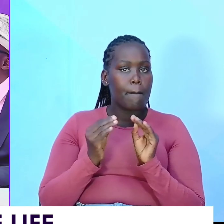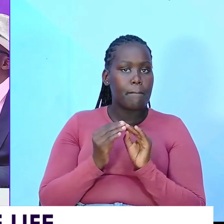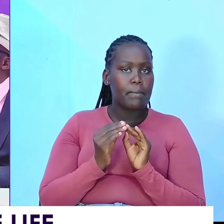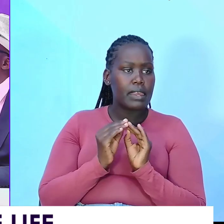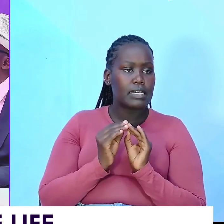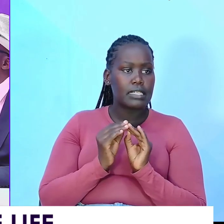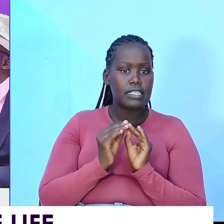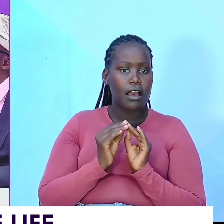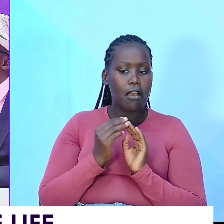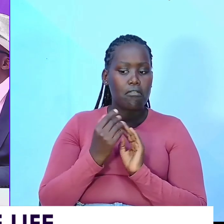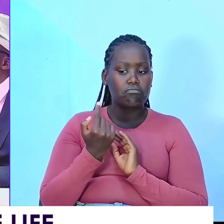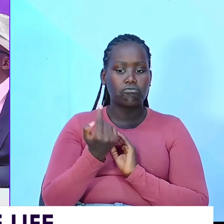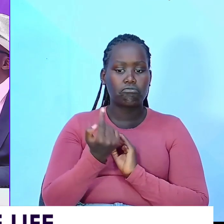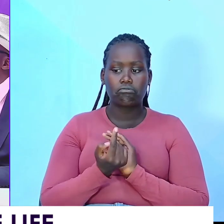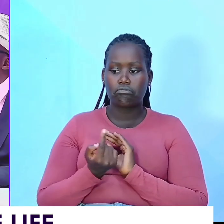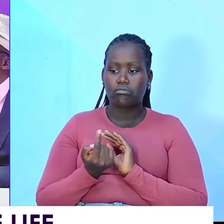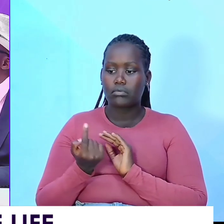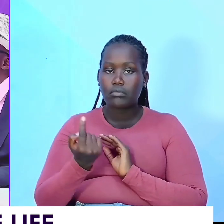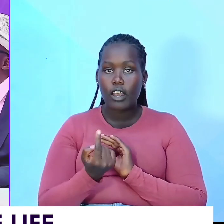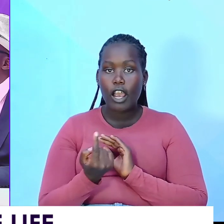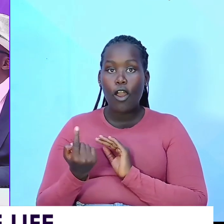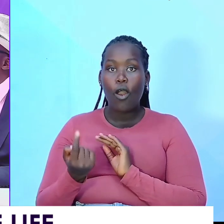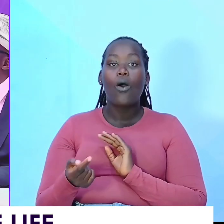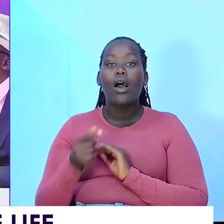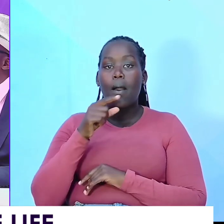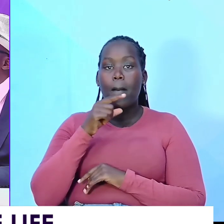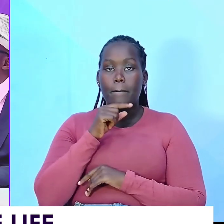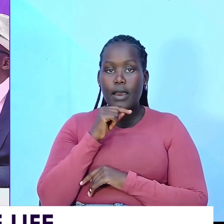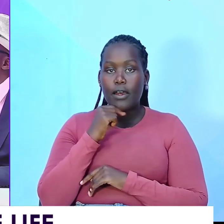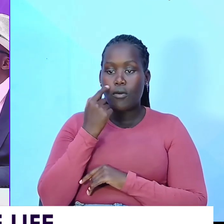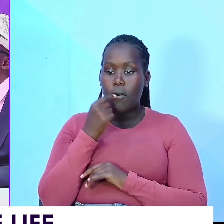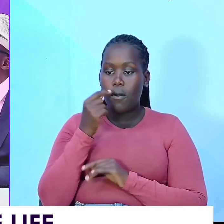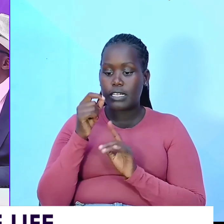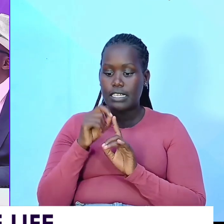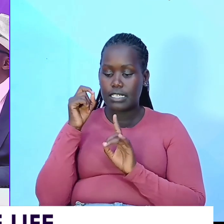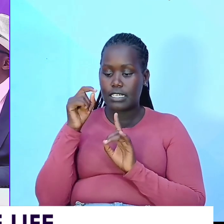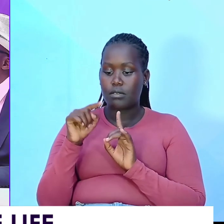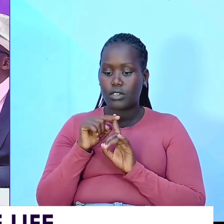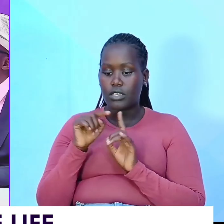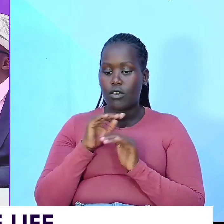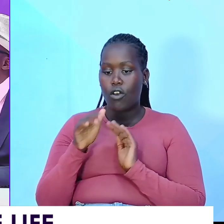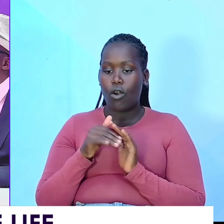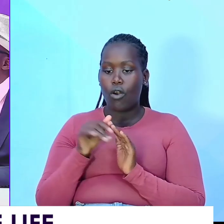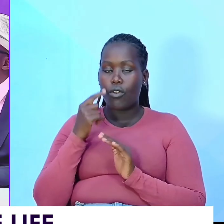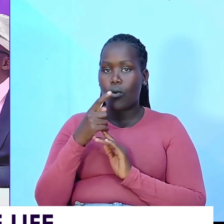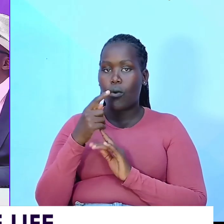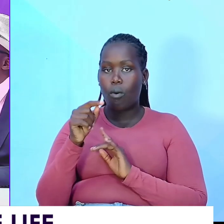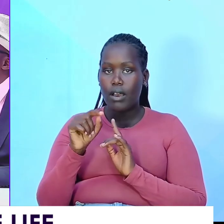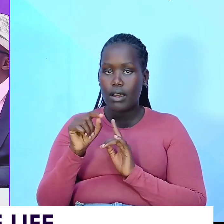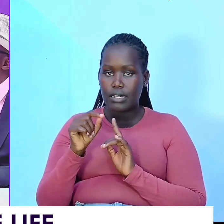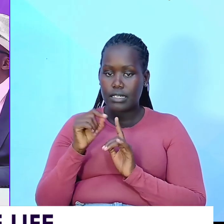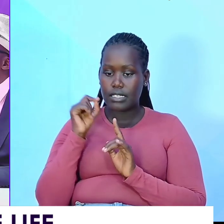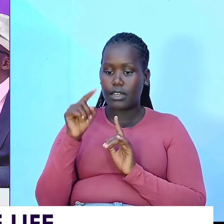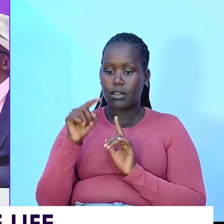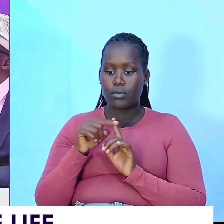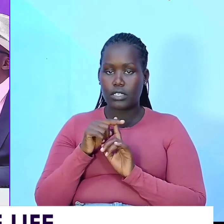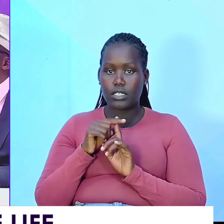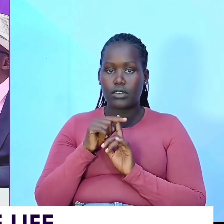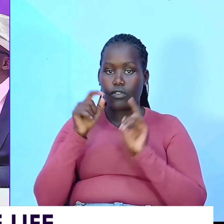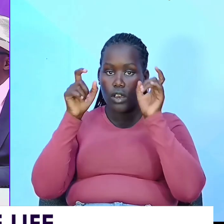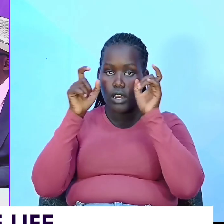single young man, who has tested positive. All that are testing positive for HIV are